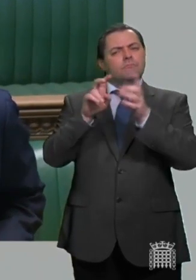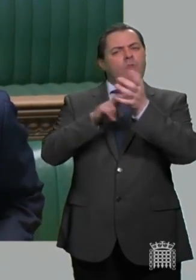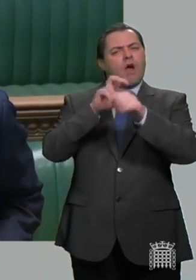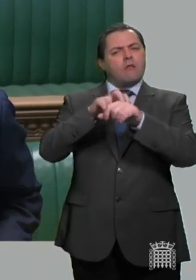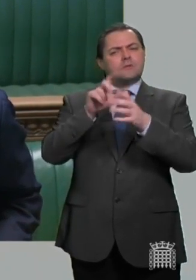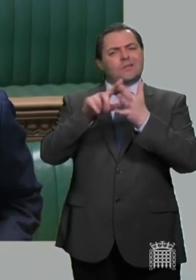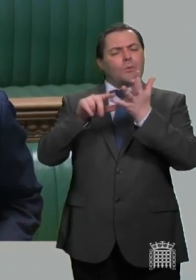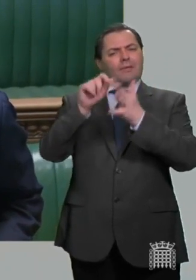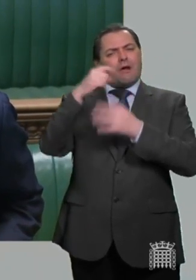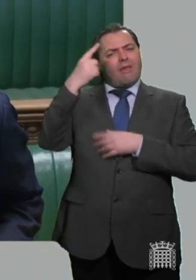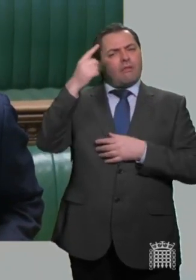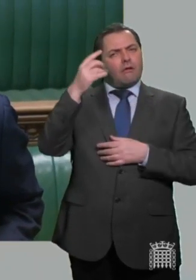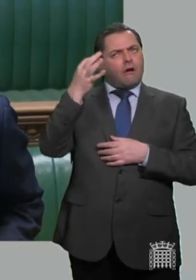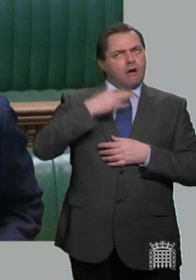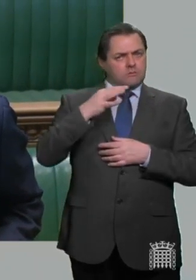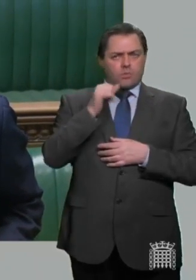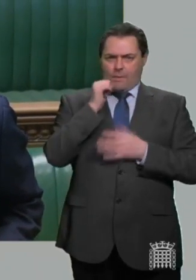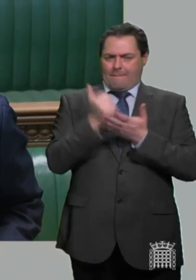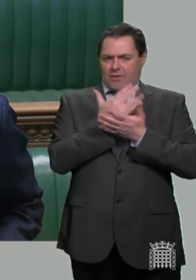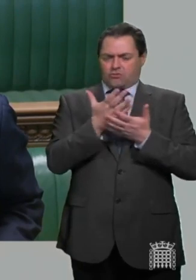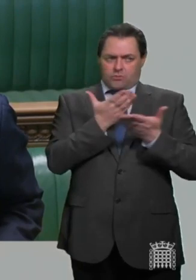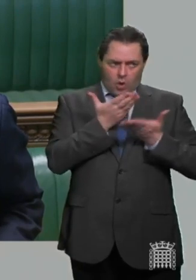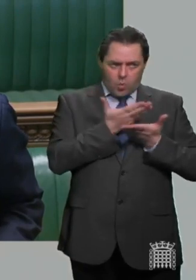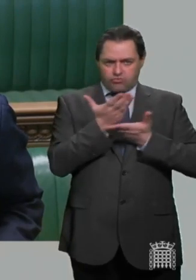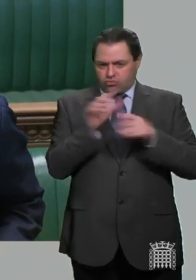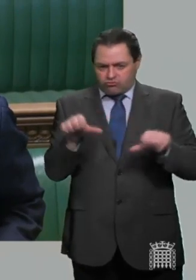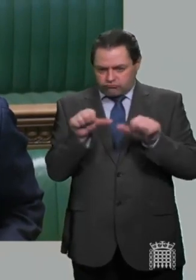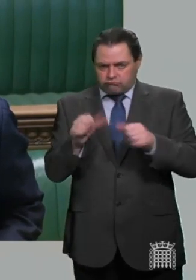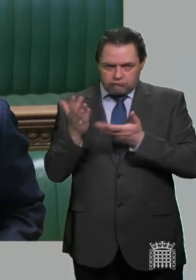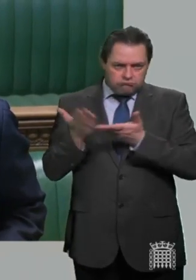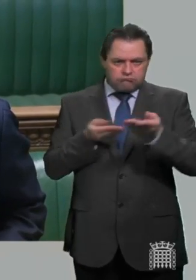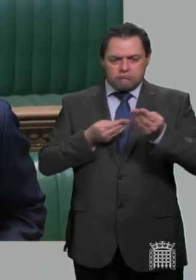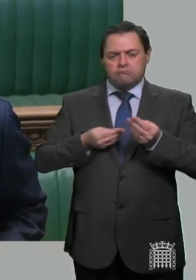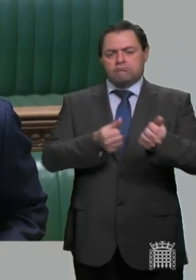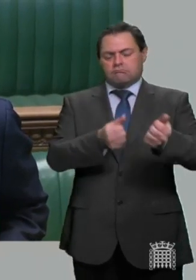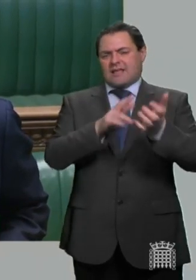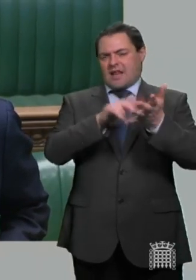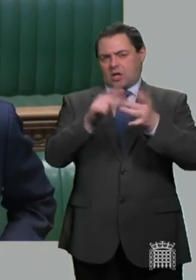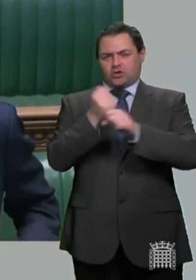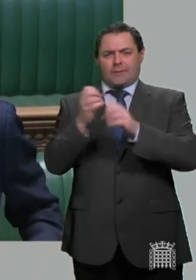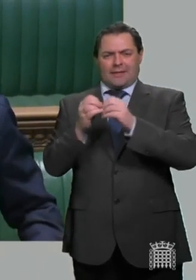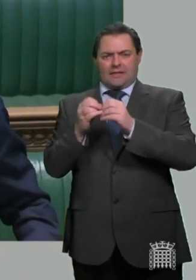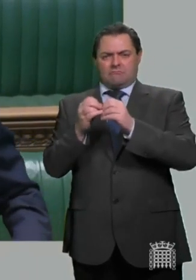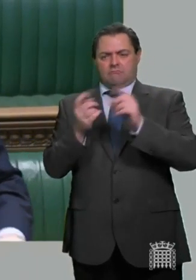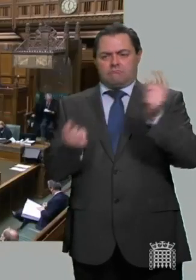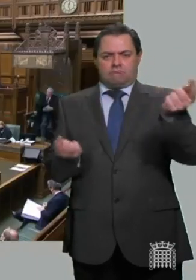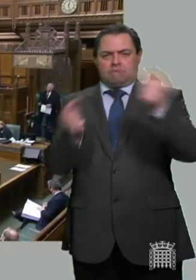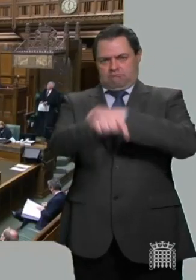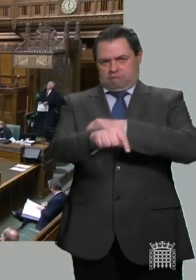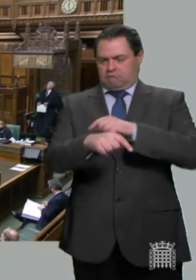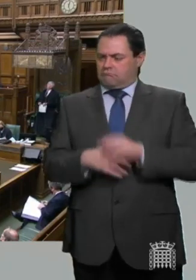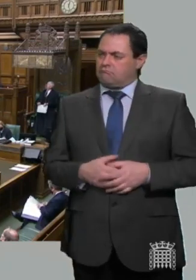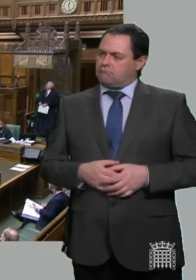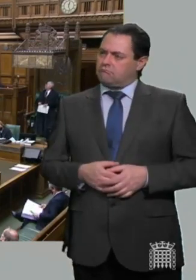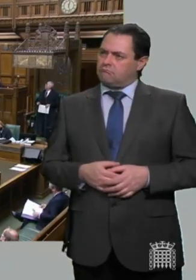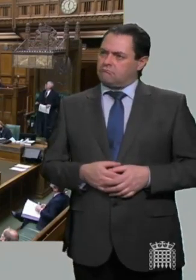off the table in order to make sure that we get that done. And there is unfettered access, NIGB and GBNI. Let's head to